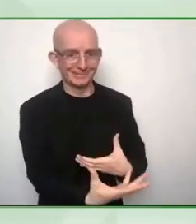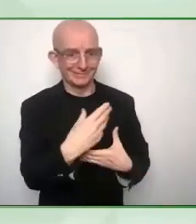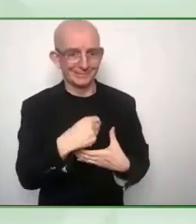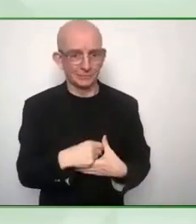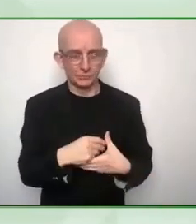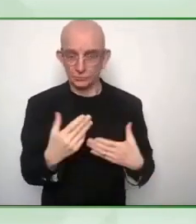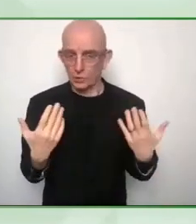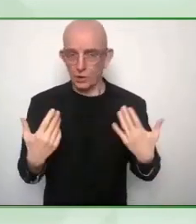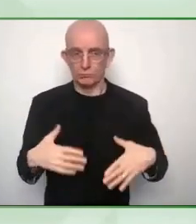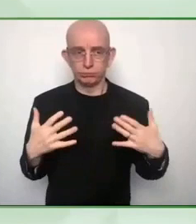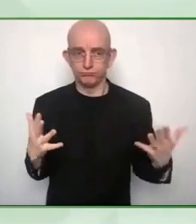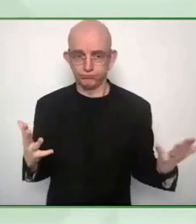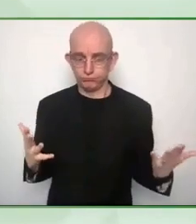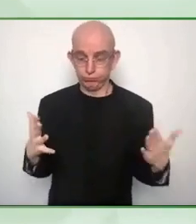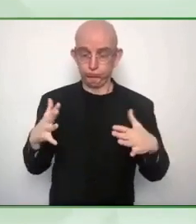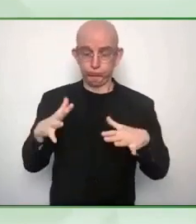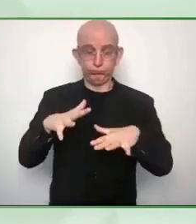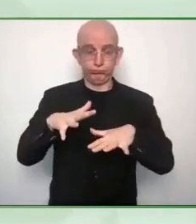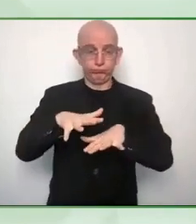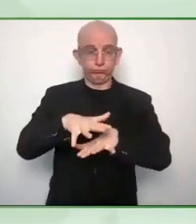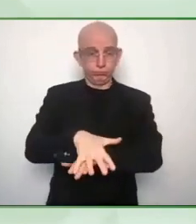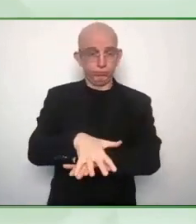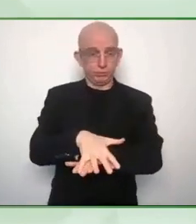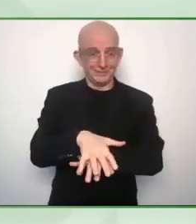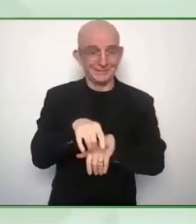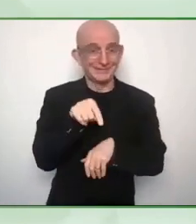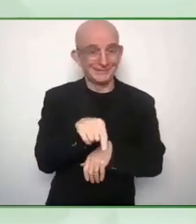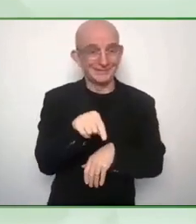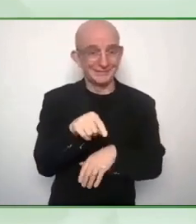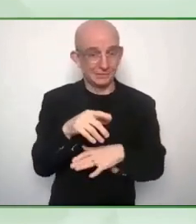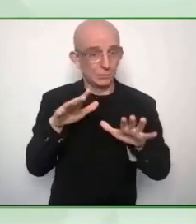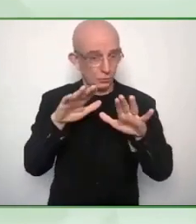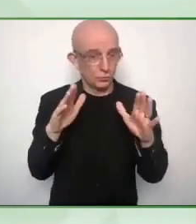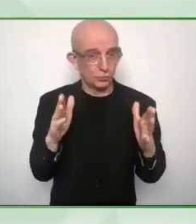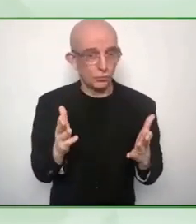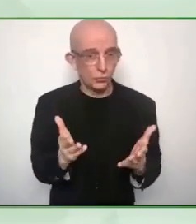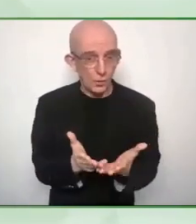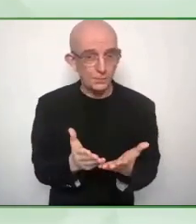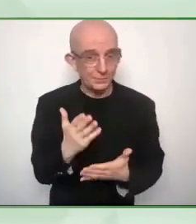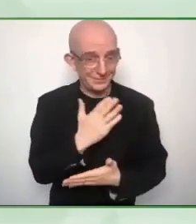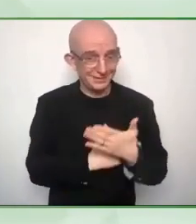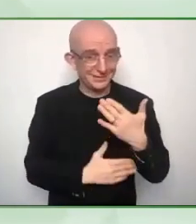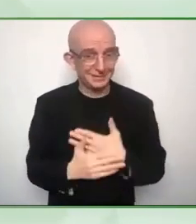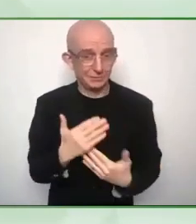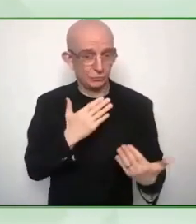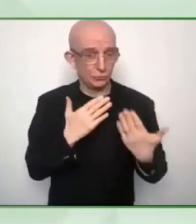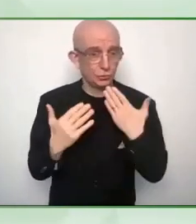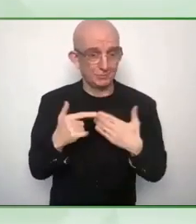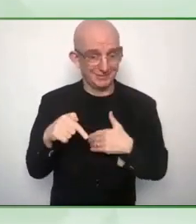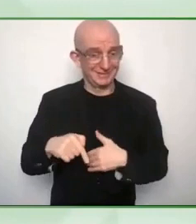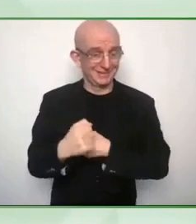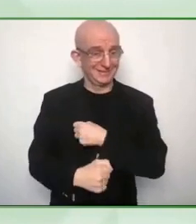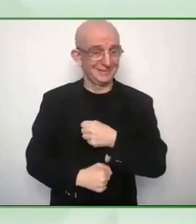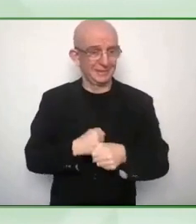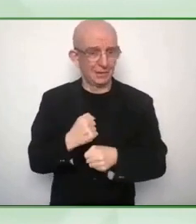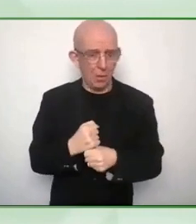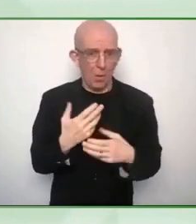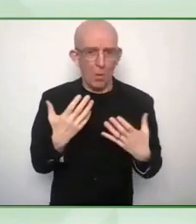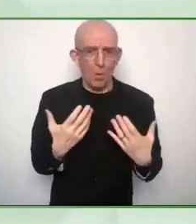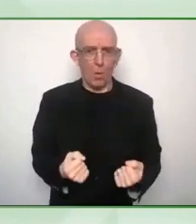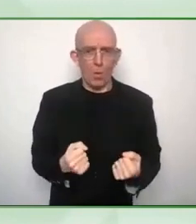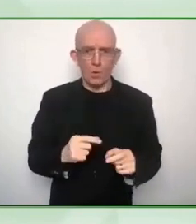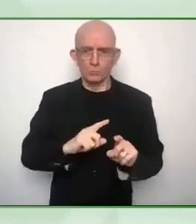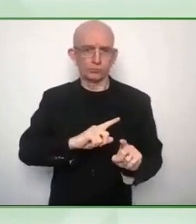and everything that you're bringing this year at the Zero Project. And I think that's a great bridge to